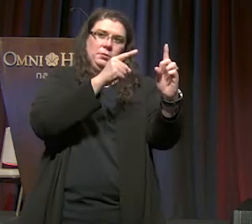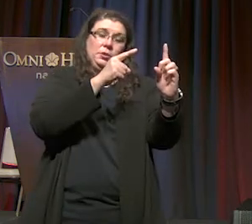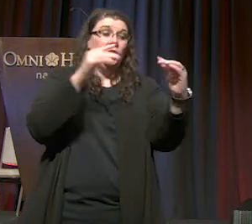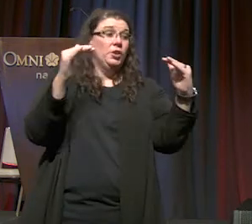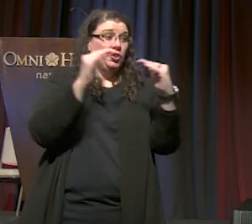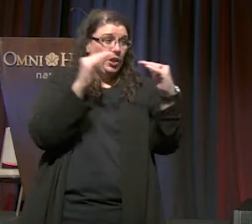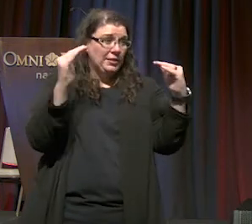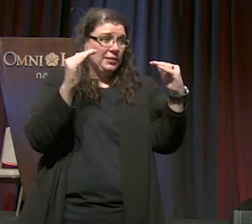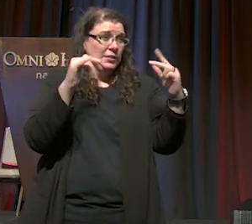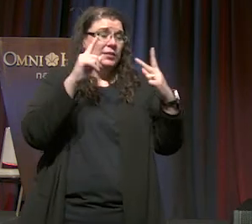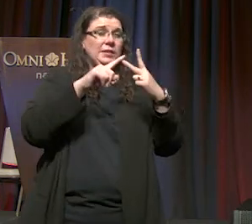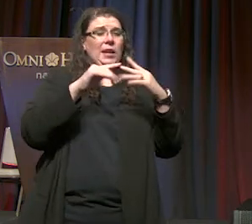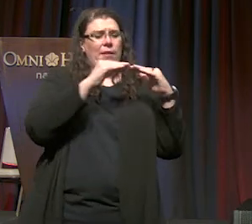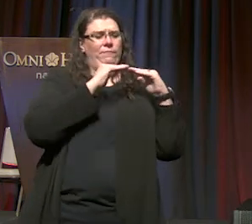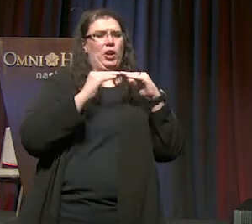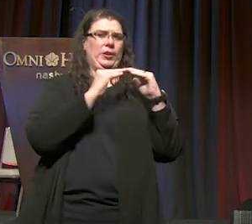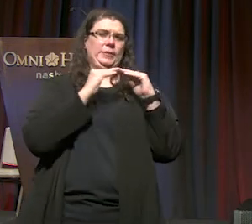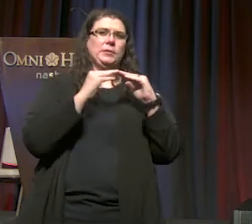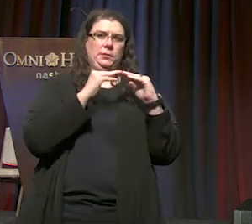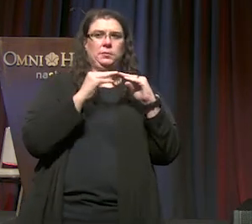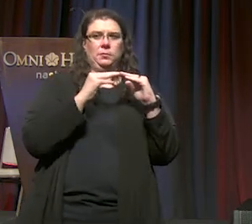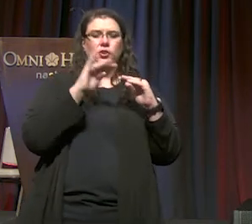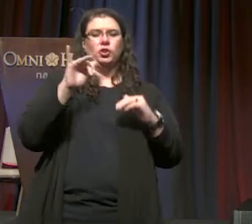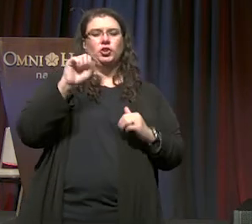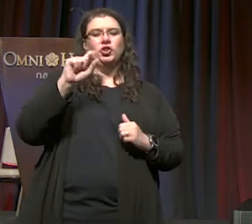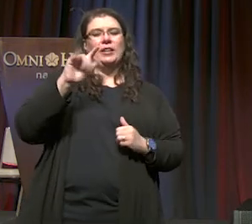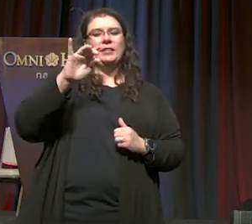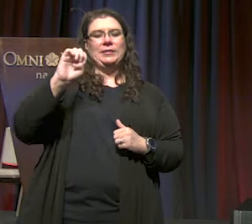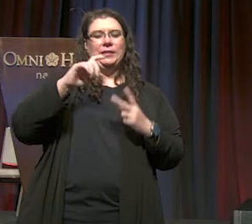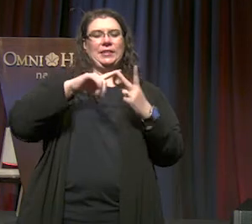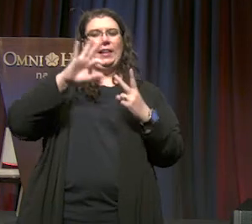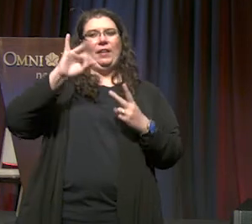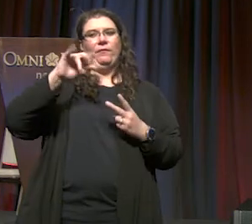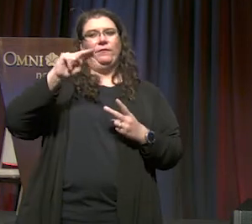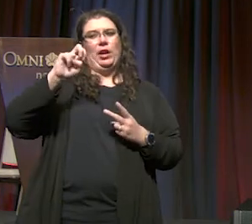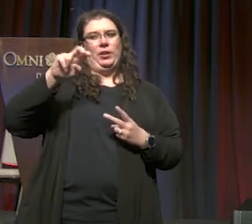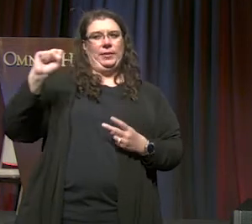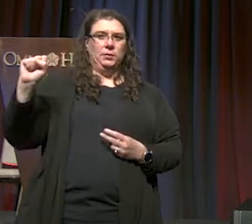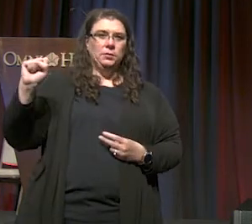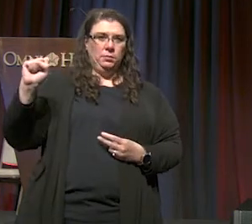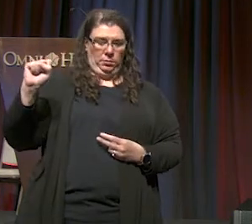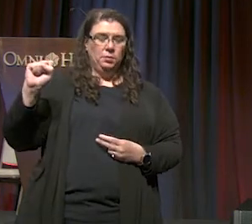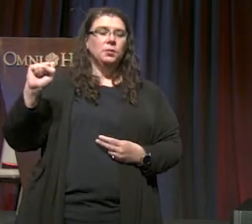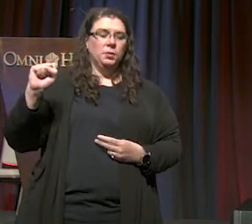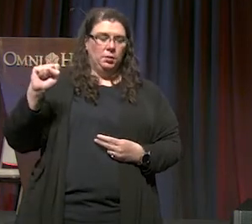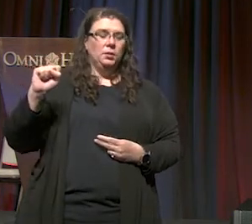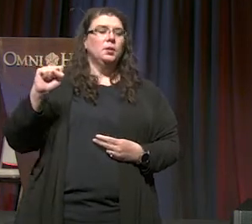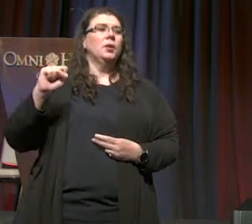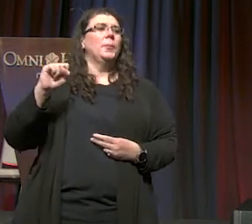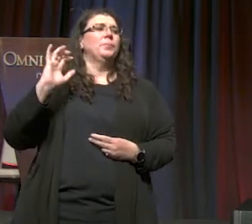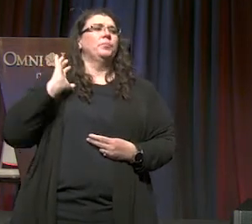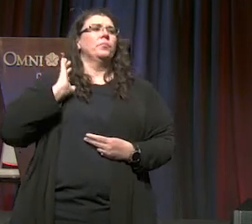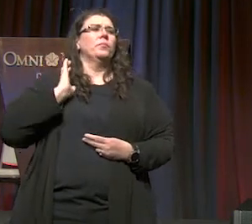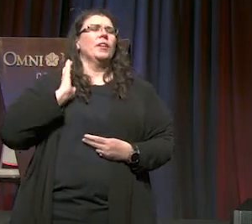justice, and fairness. There is too much arrogance,